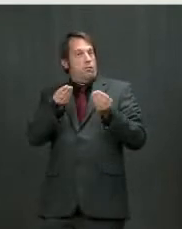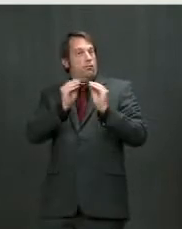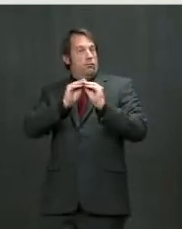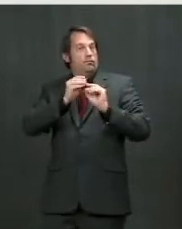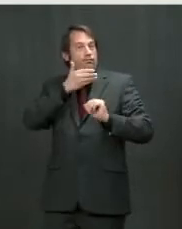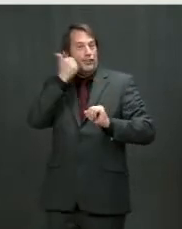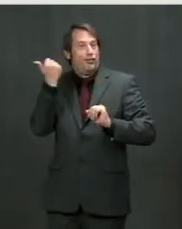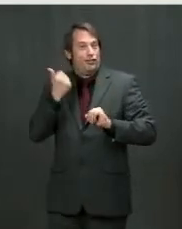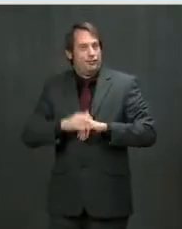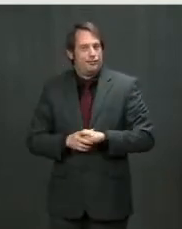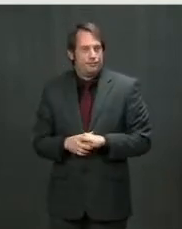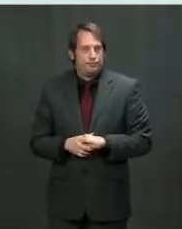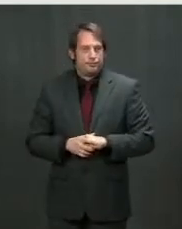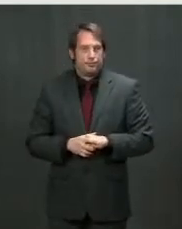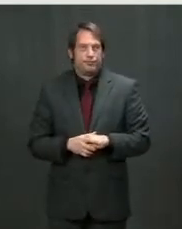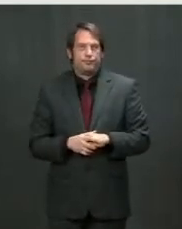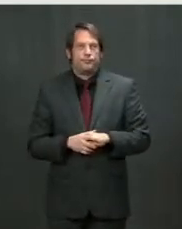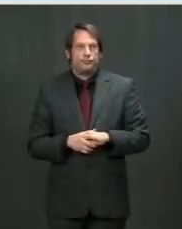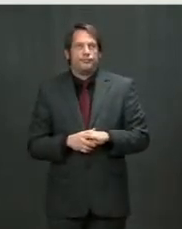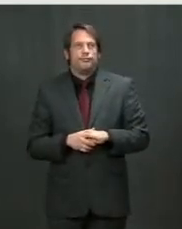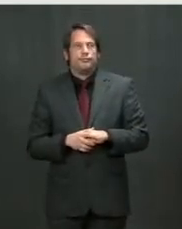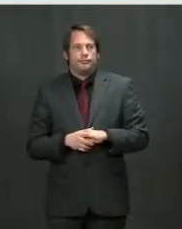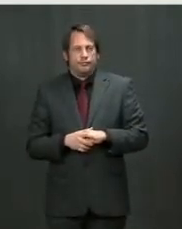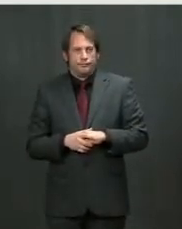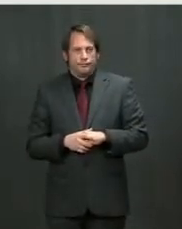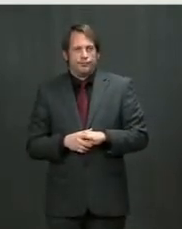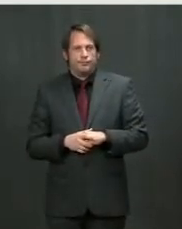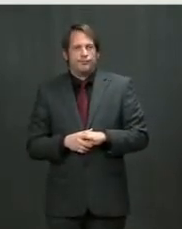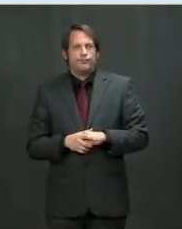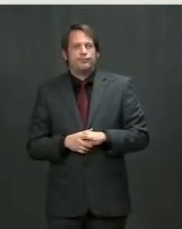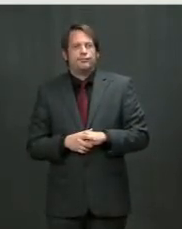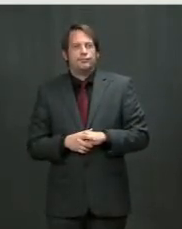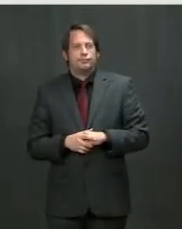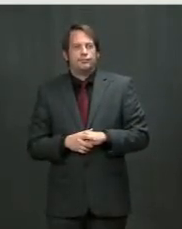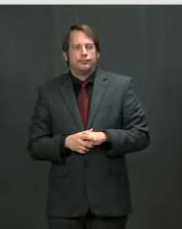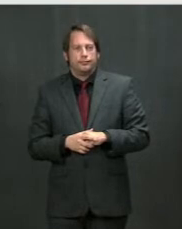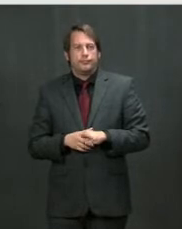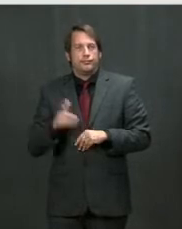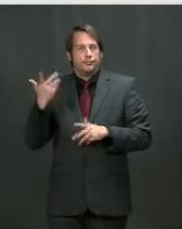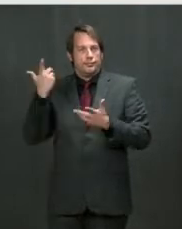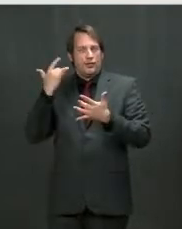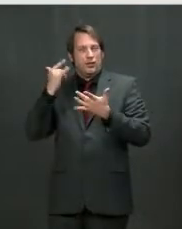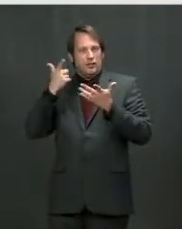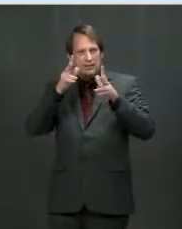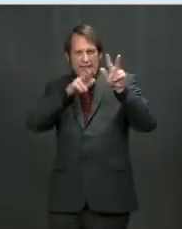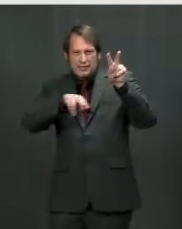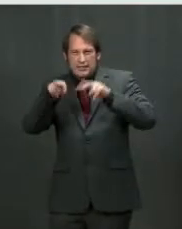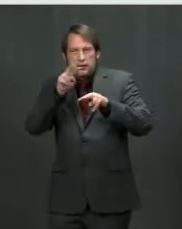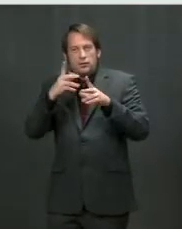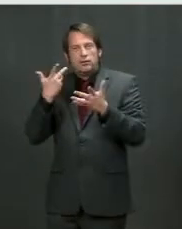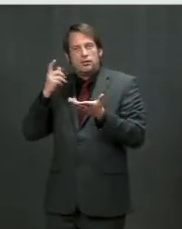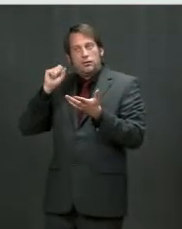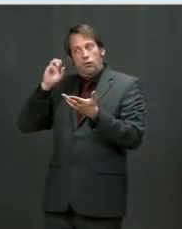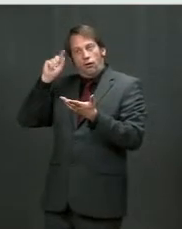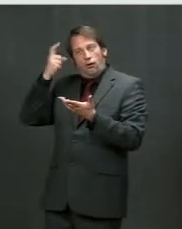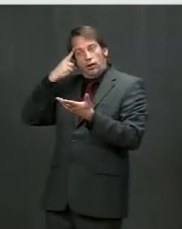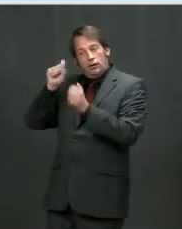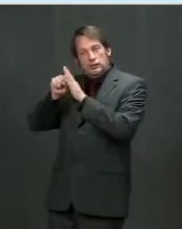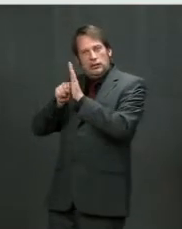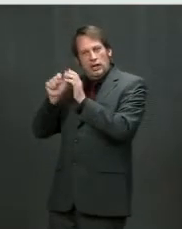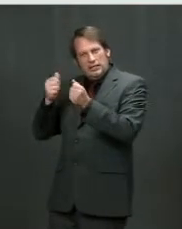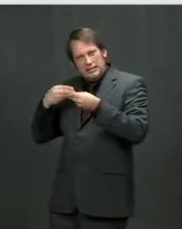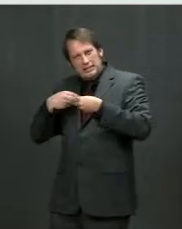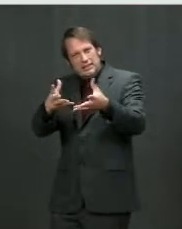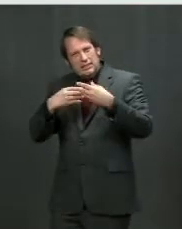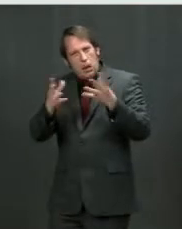see, the state is surging vaccine supply to those areas. Yeah, now just to follow the rest of